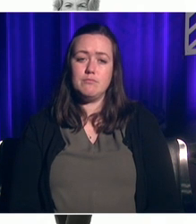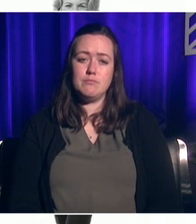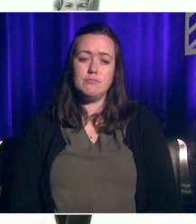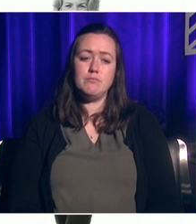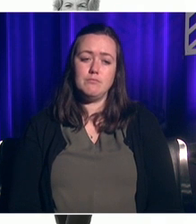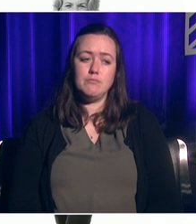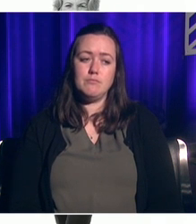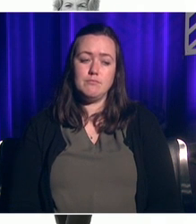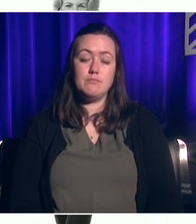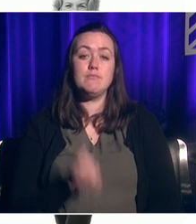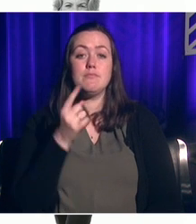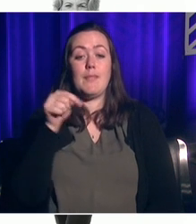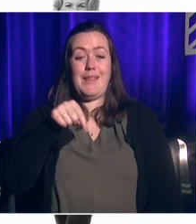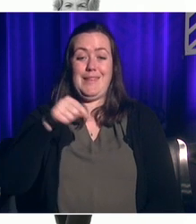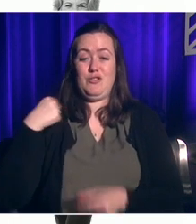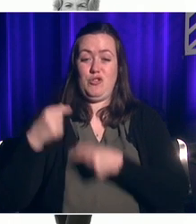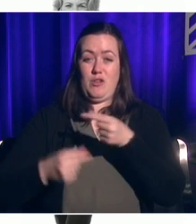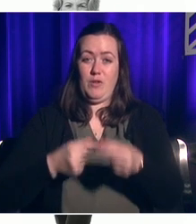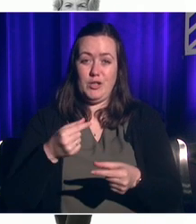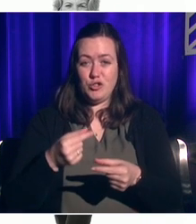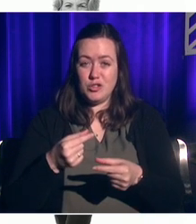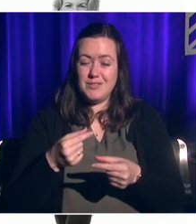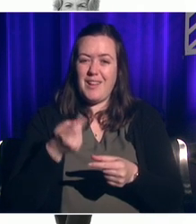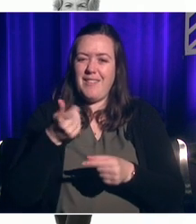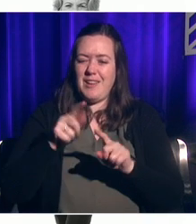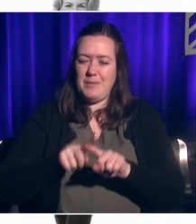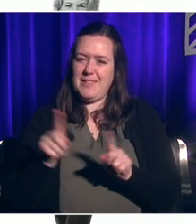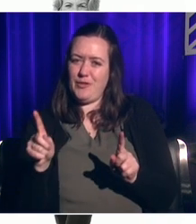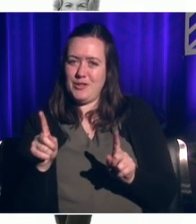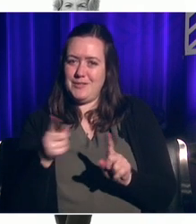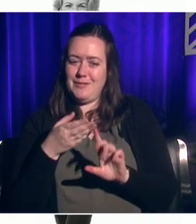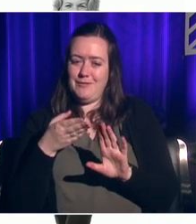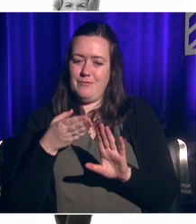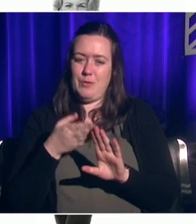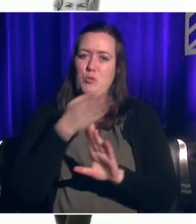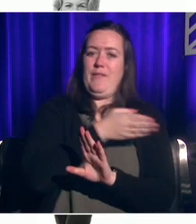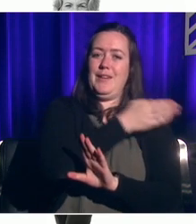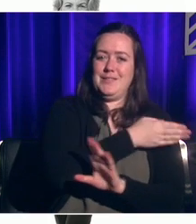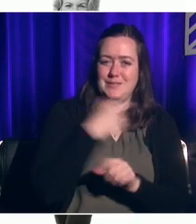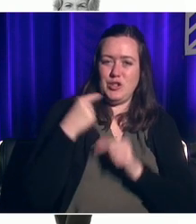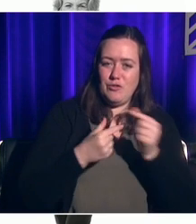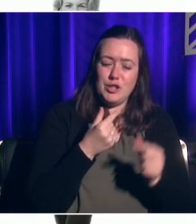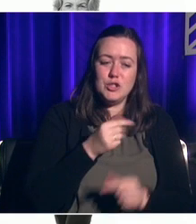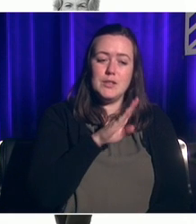But this generation is slightly different from the last generation. So the baby boomer generation,